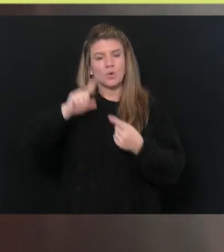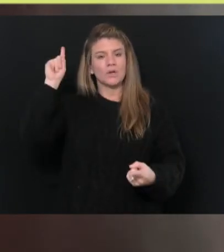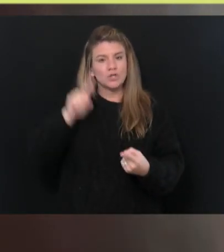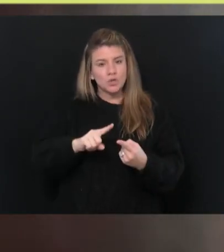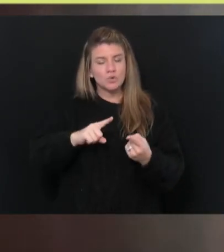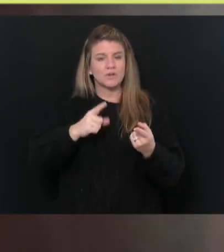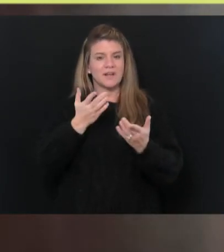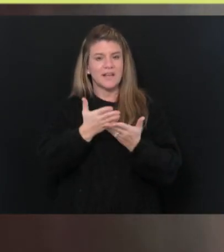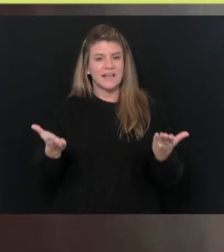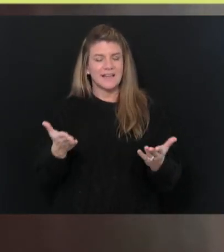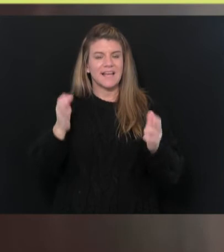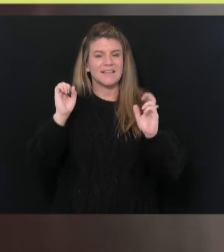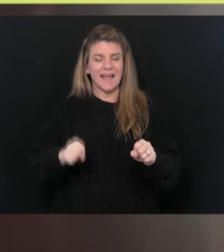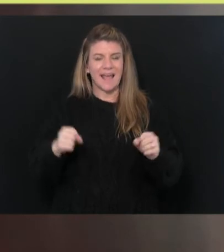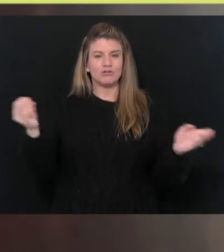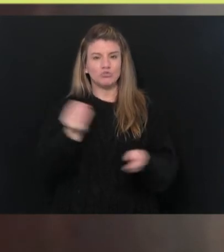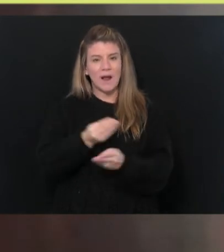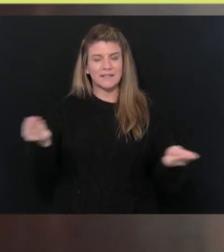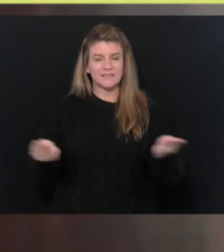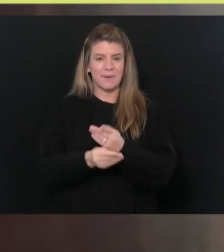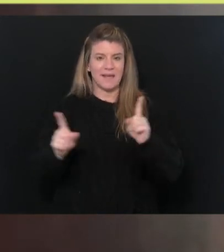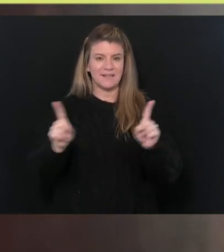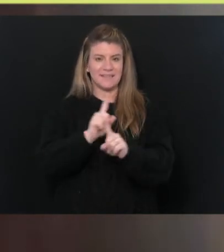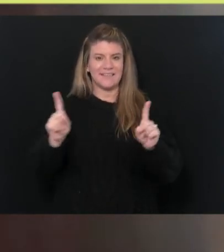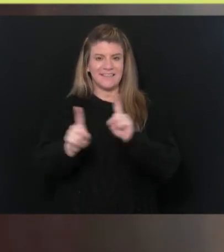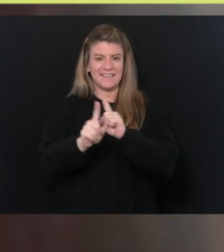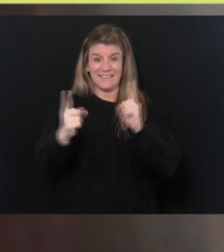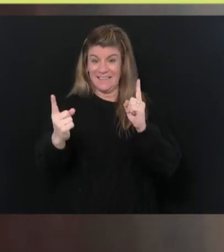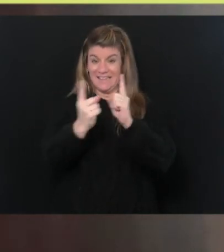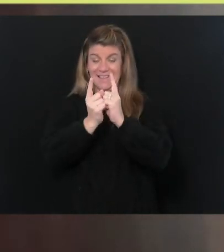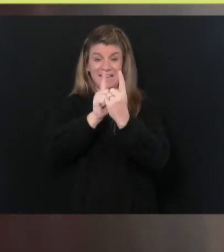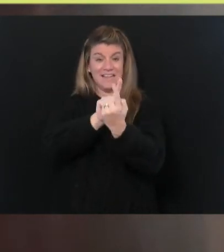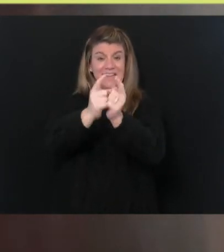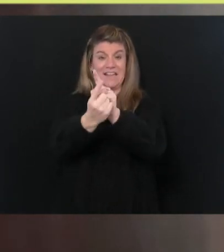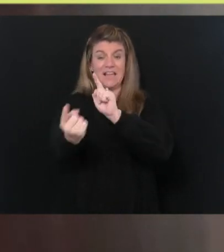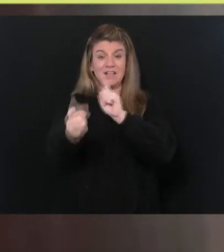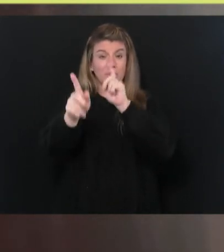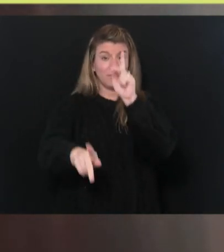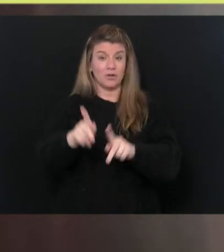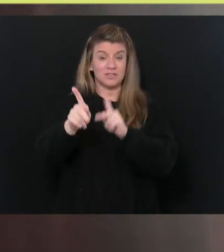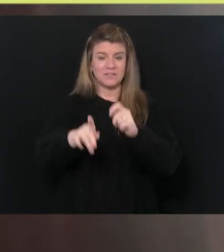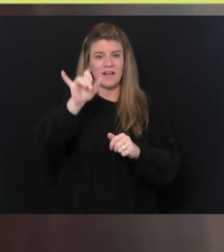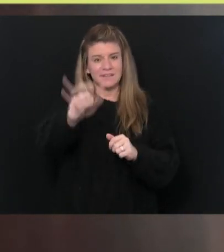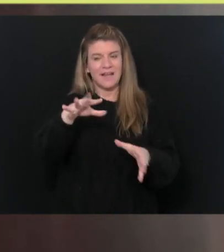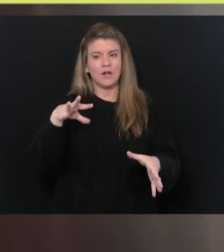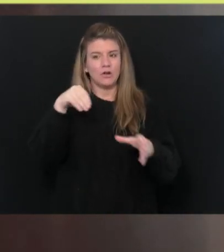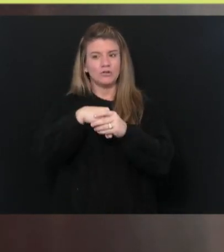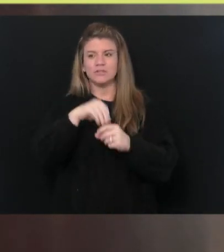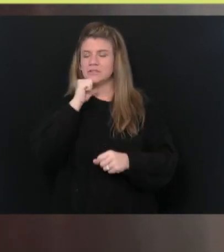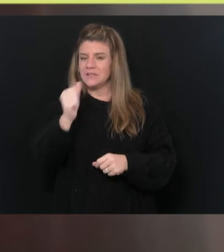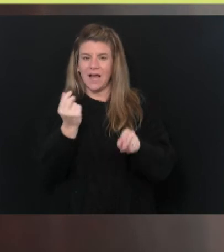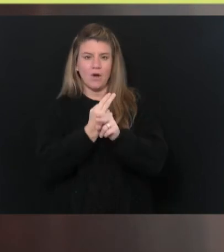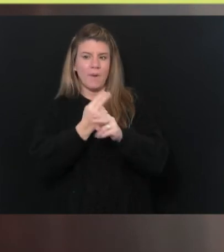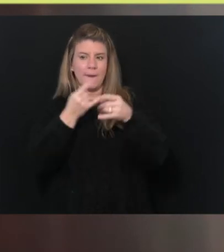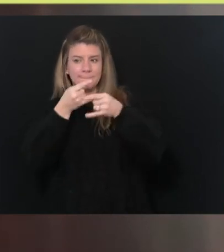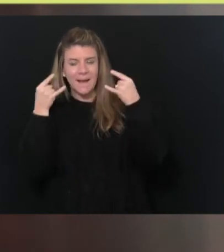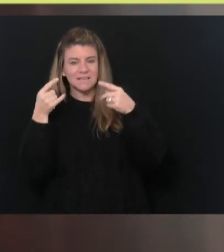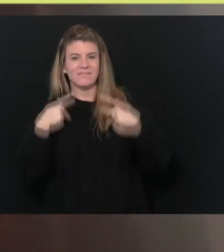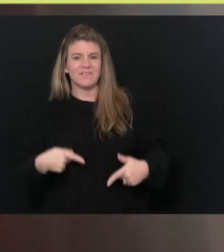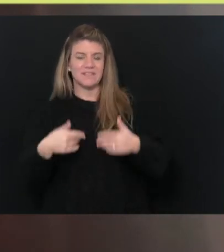the things that will transmit the virus person to person, which does certainly include wearing masks and staying physically distanced. So